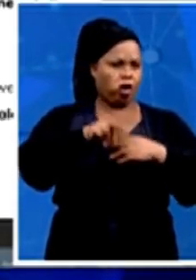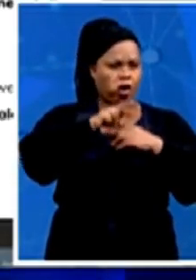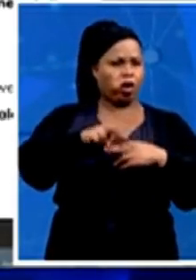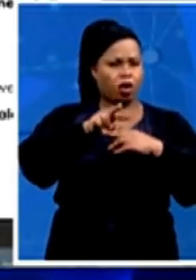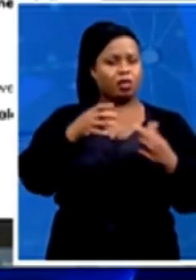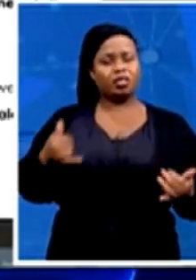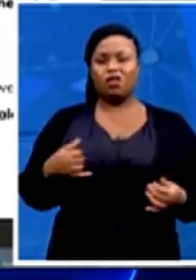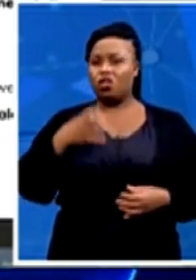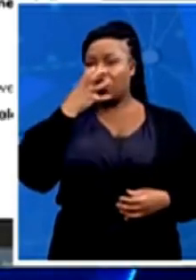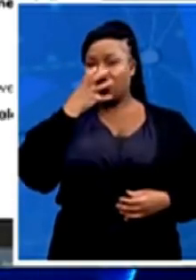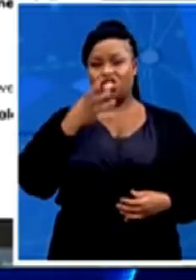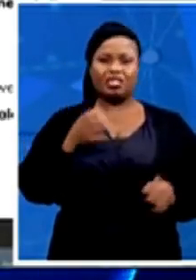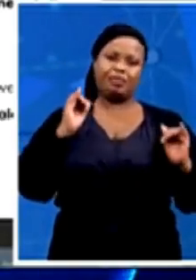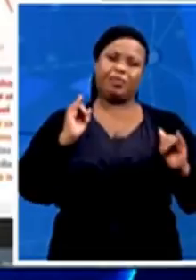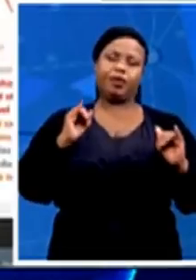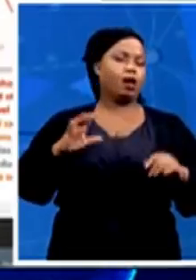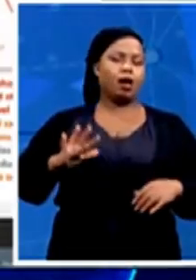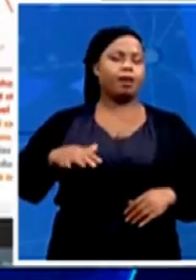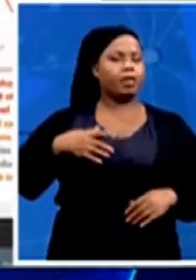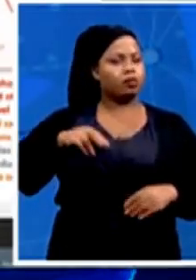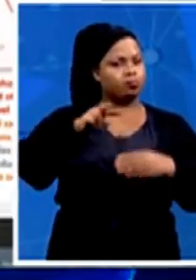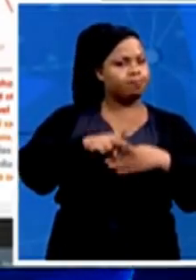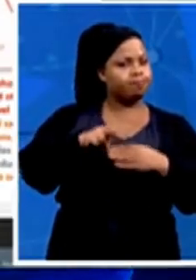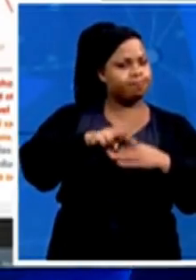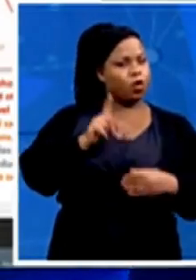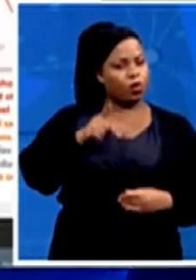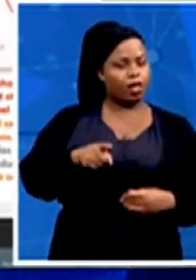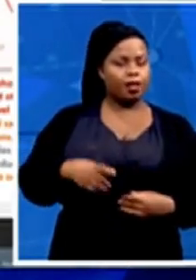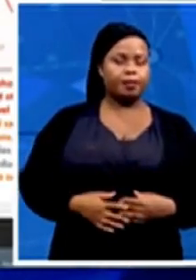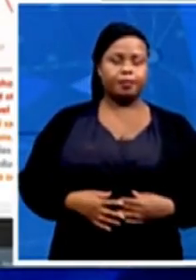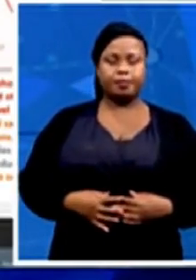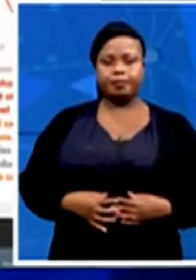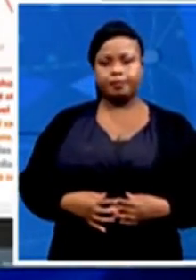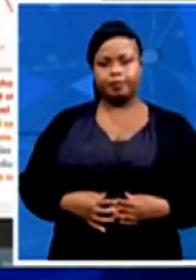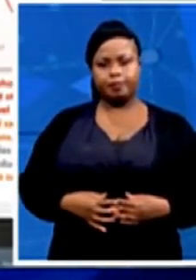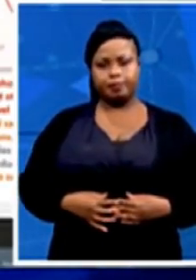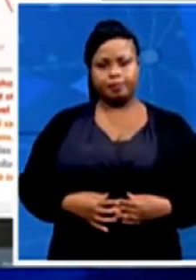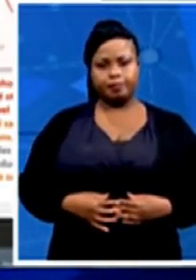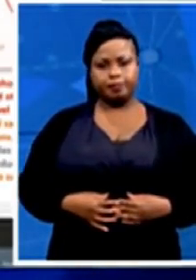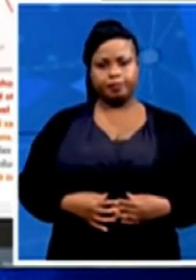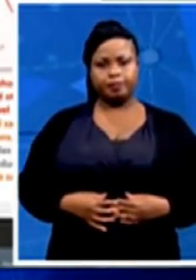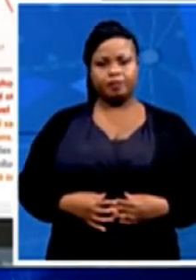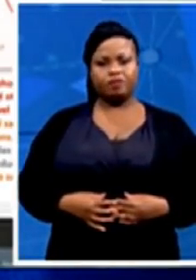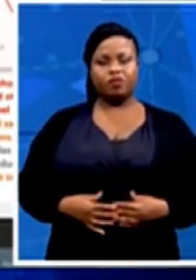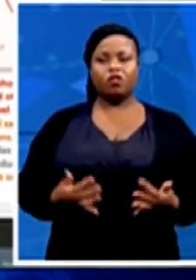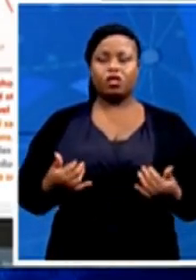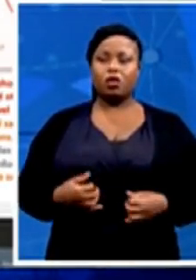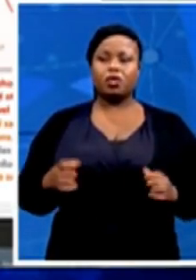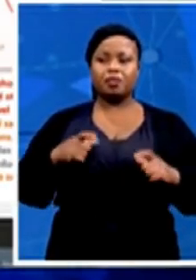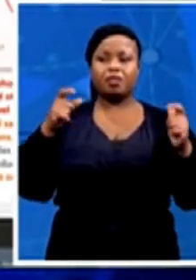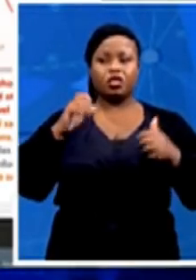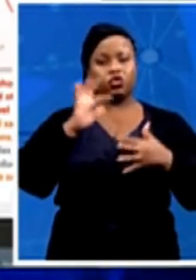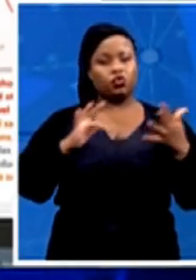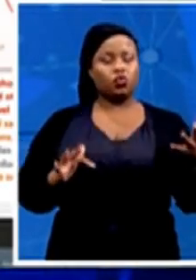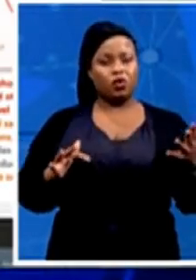we're watching it at maximum capacity as we go. The trauma is the big story for us, and this picture just tells you